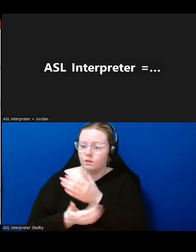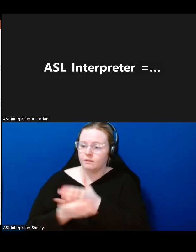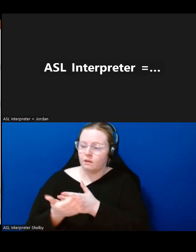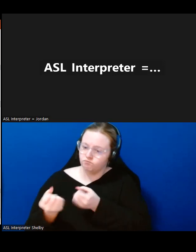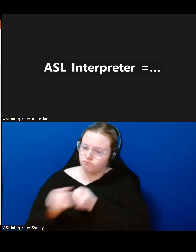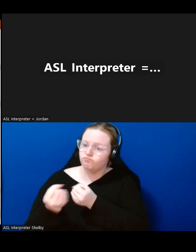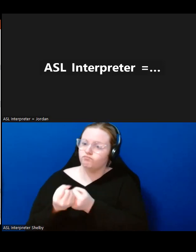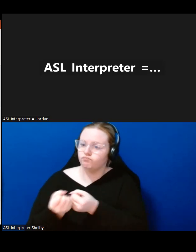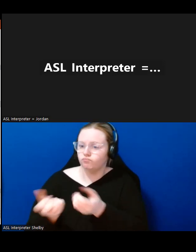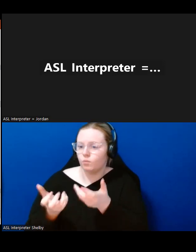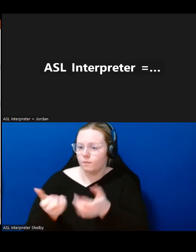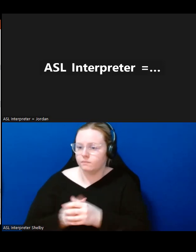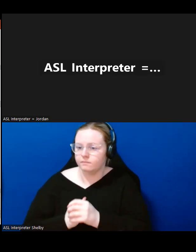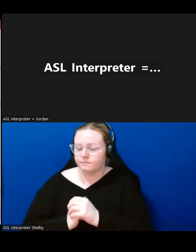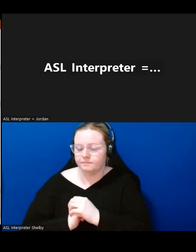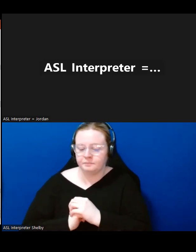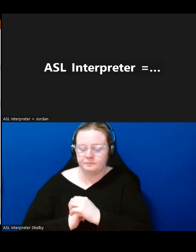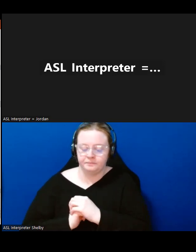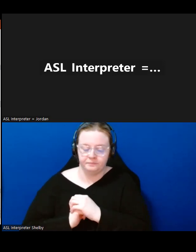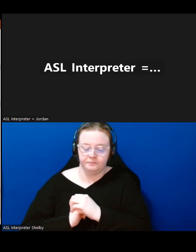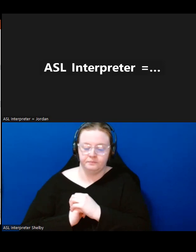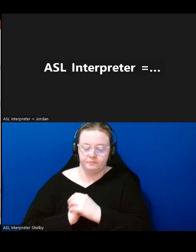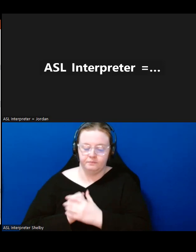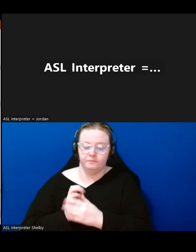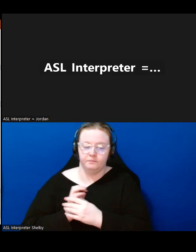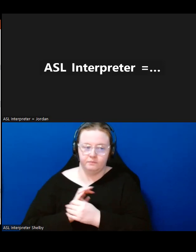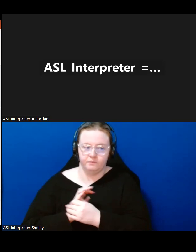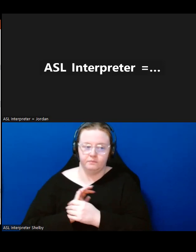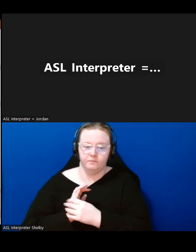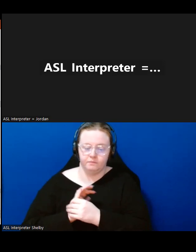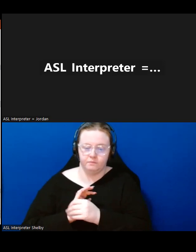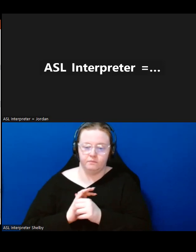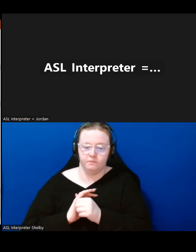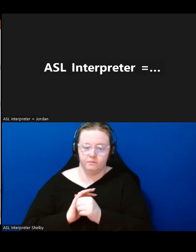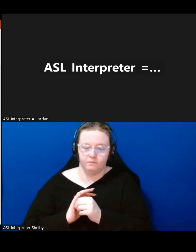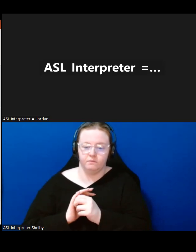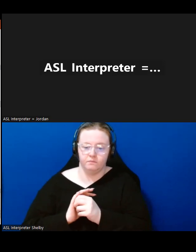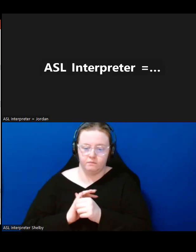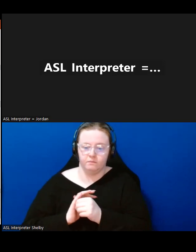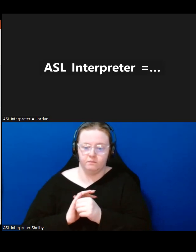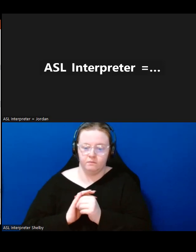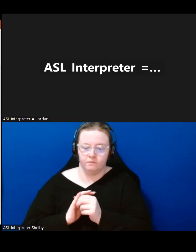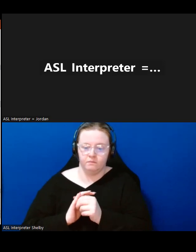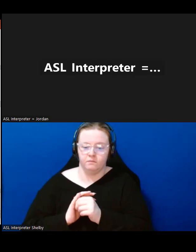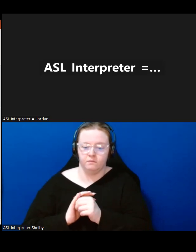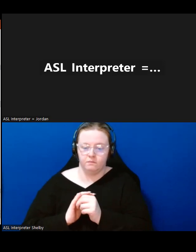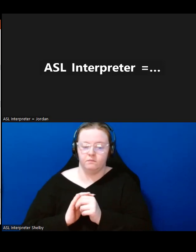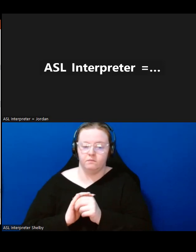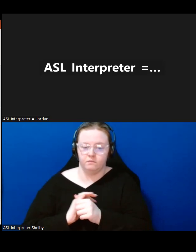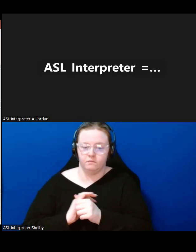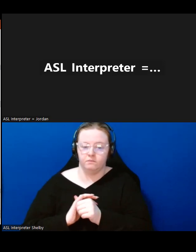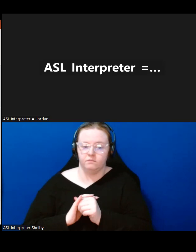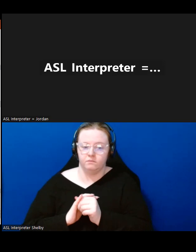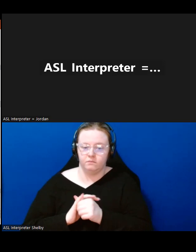communities. So it is to, I guess, help build that capacity and focus on a